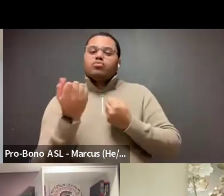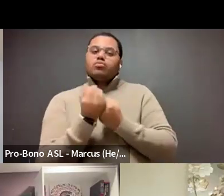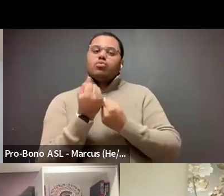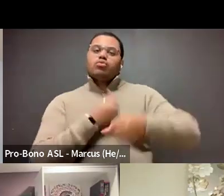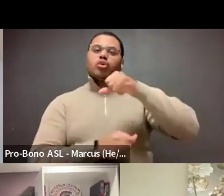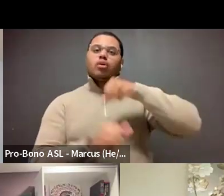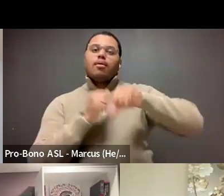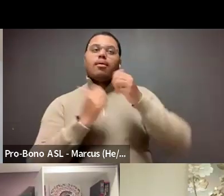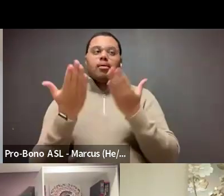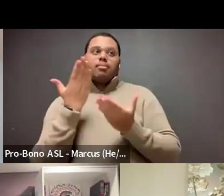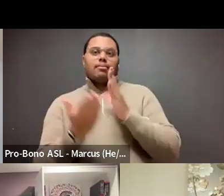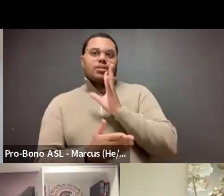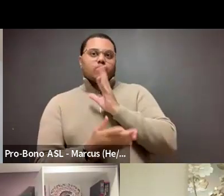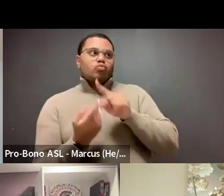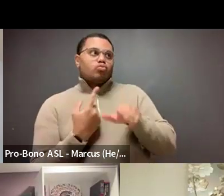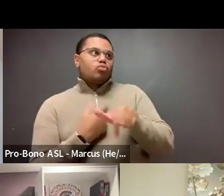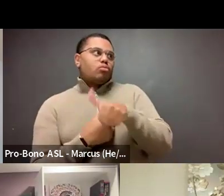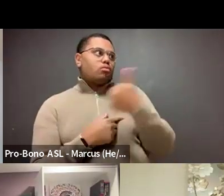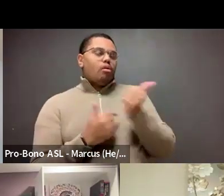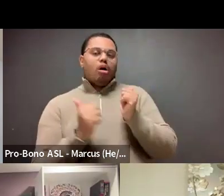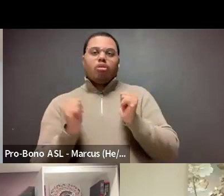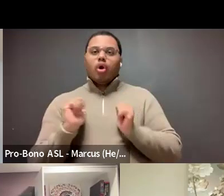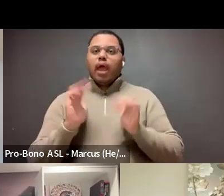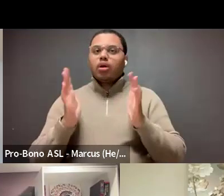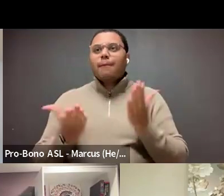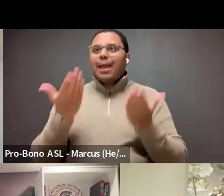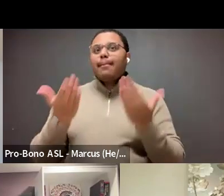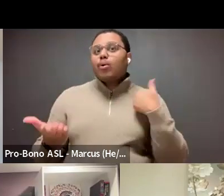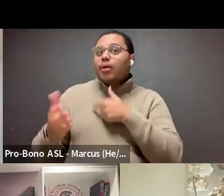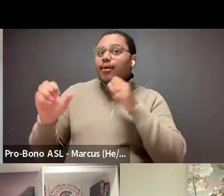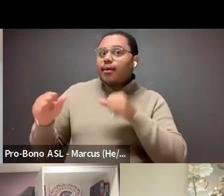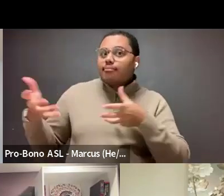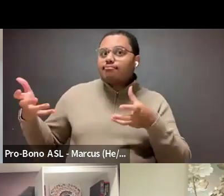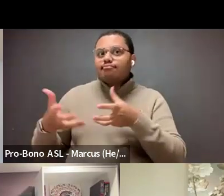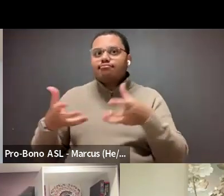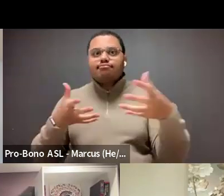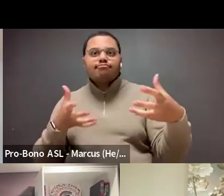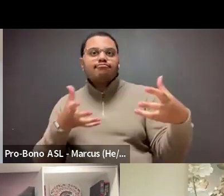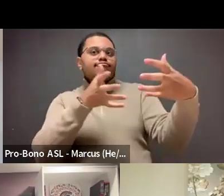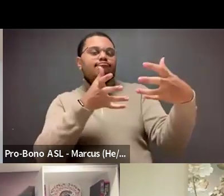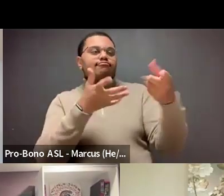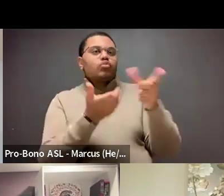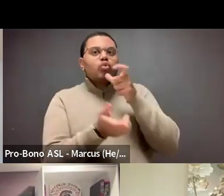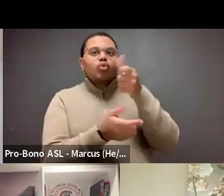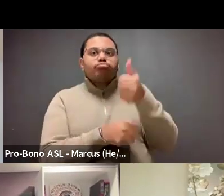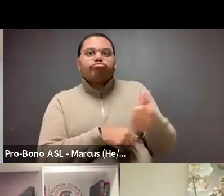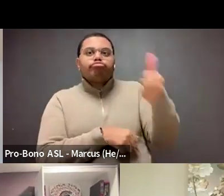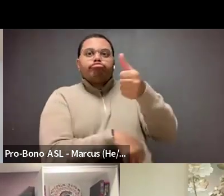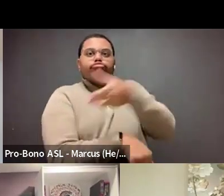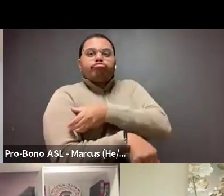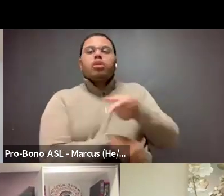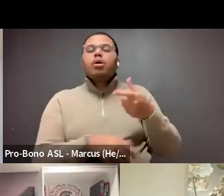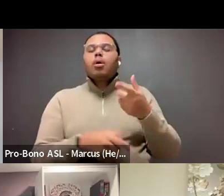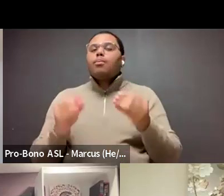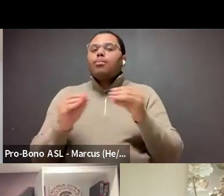even speaking to the other actors and saying, maybe we can come as a collective and talk about this to the powers that be. That just gives you more power with the